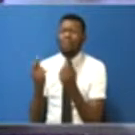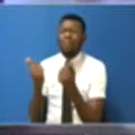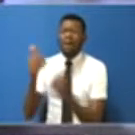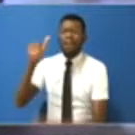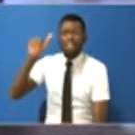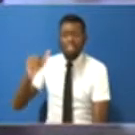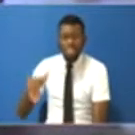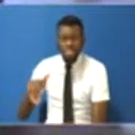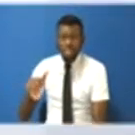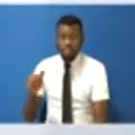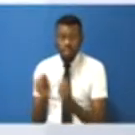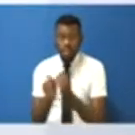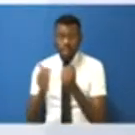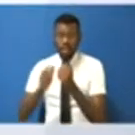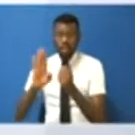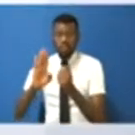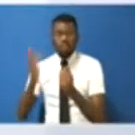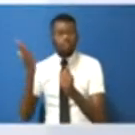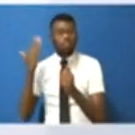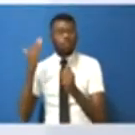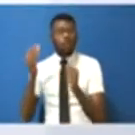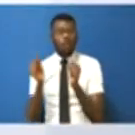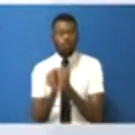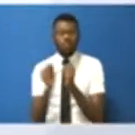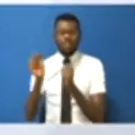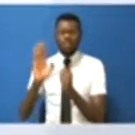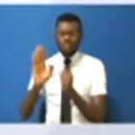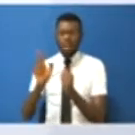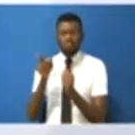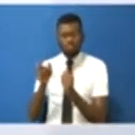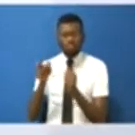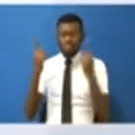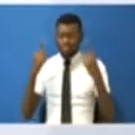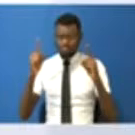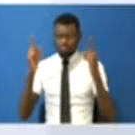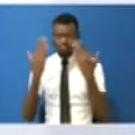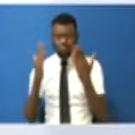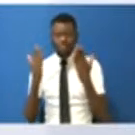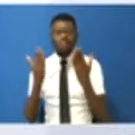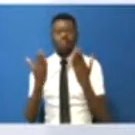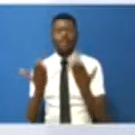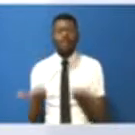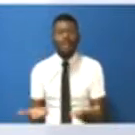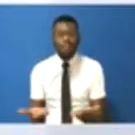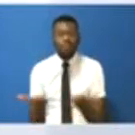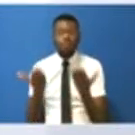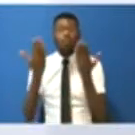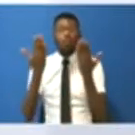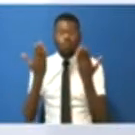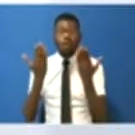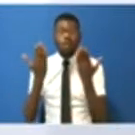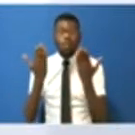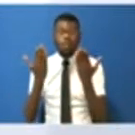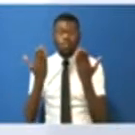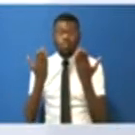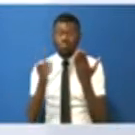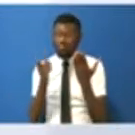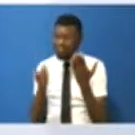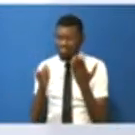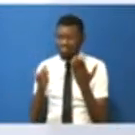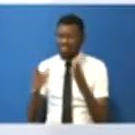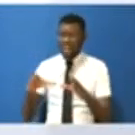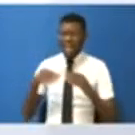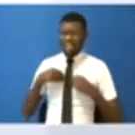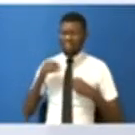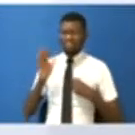19 billion from 15 billion is success it's an improvement in fact if i succumbed to the slogan hearing